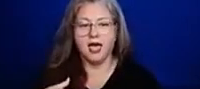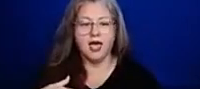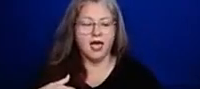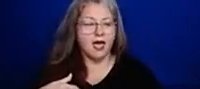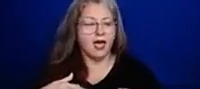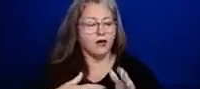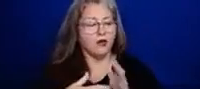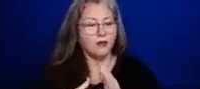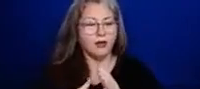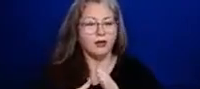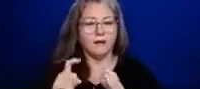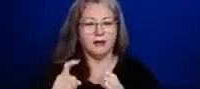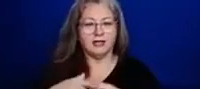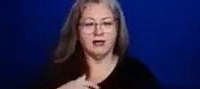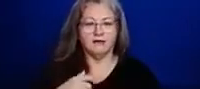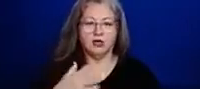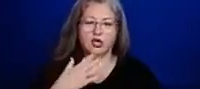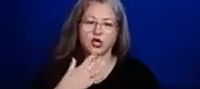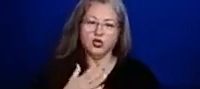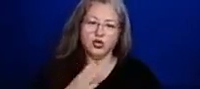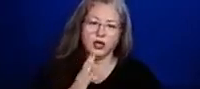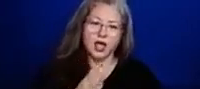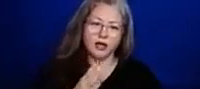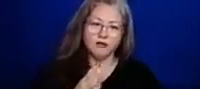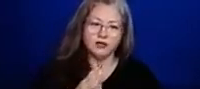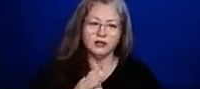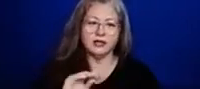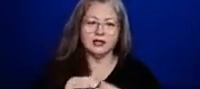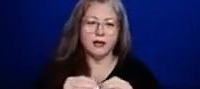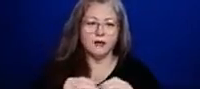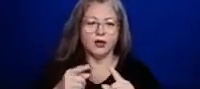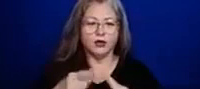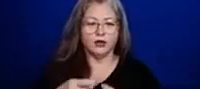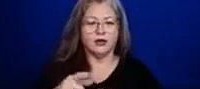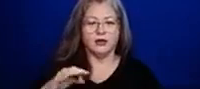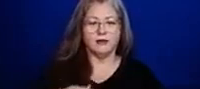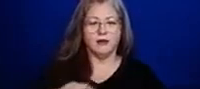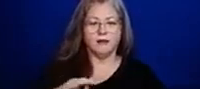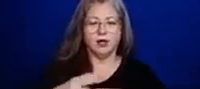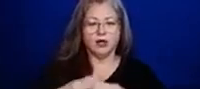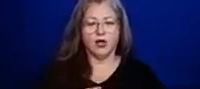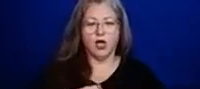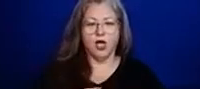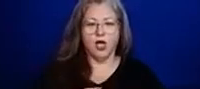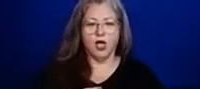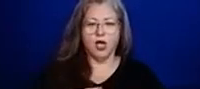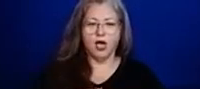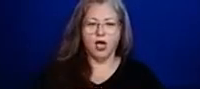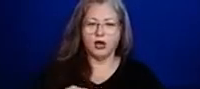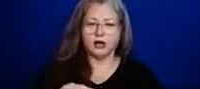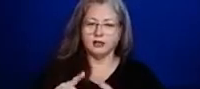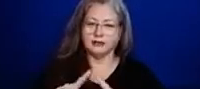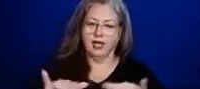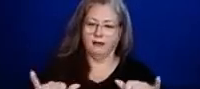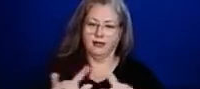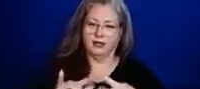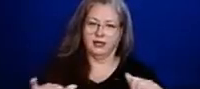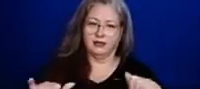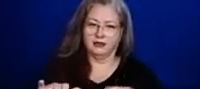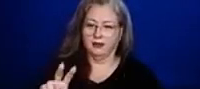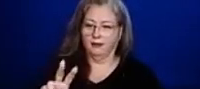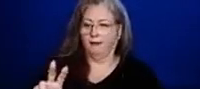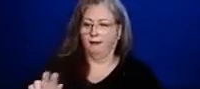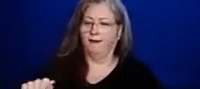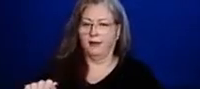to have a good average and a number of credits, and it's called carrera